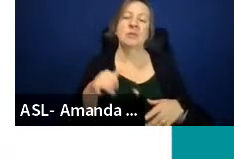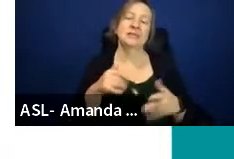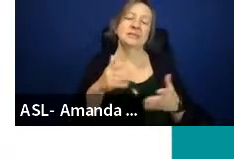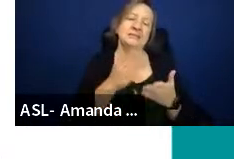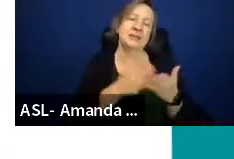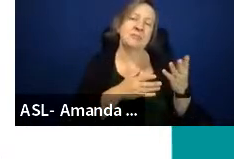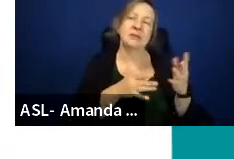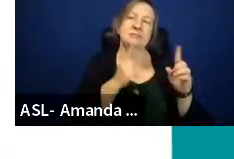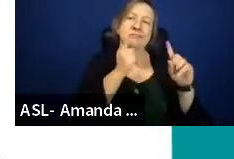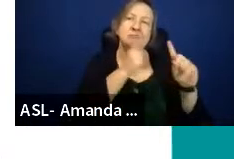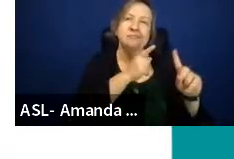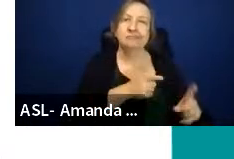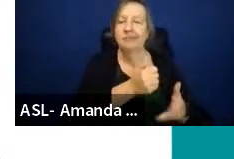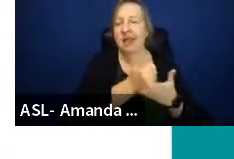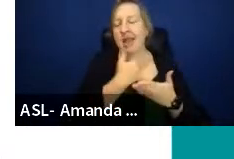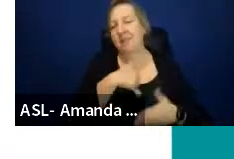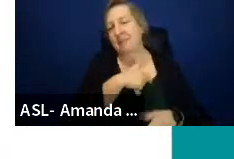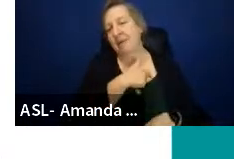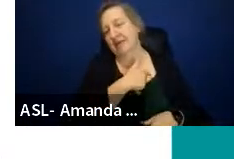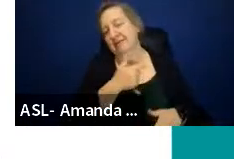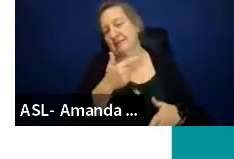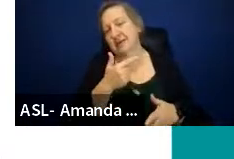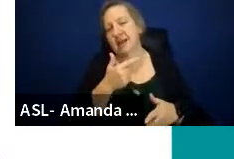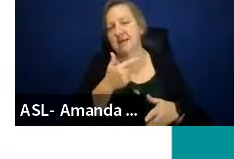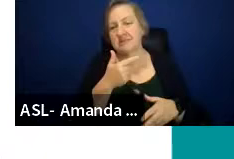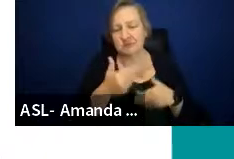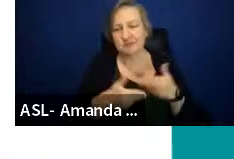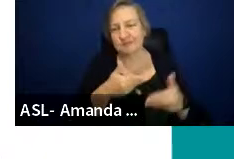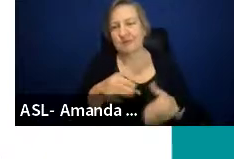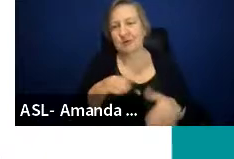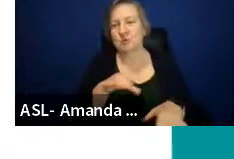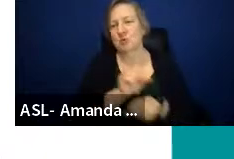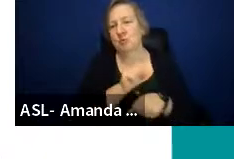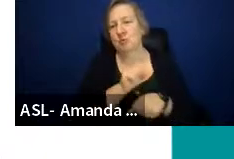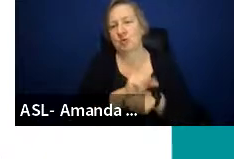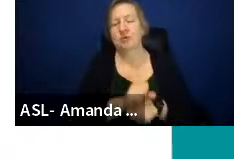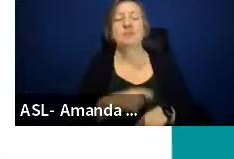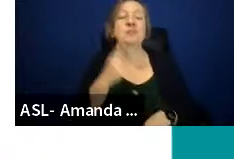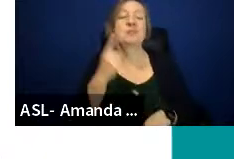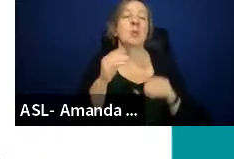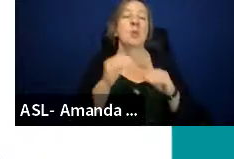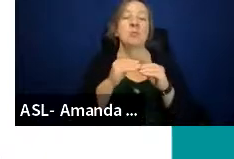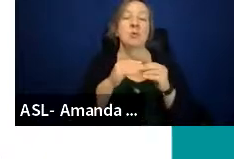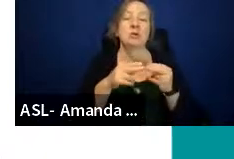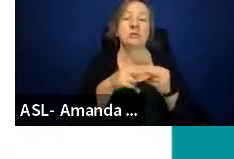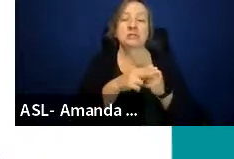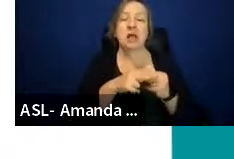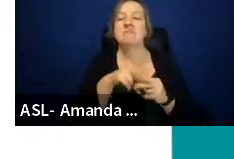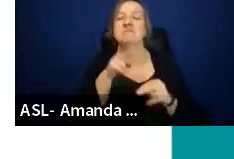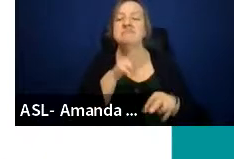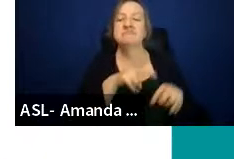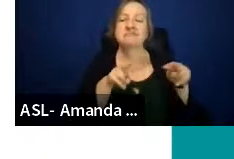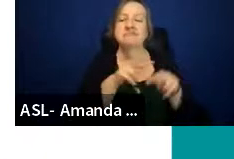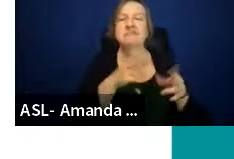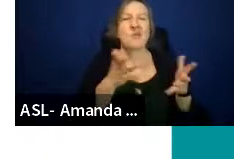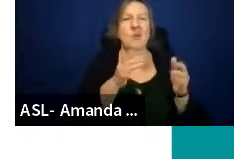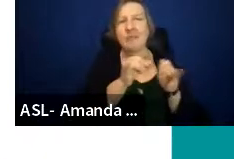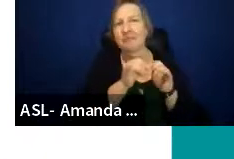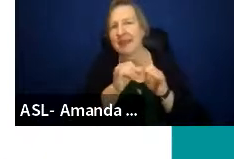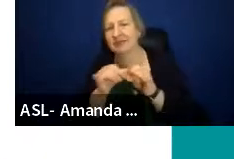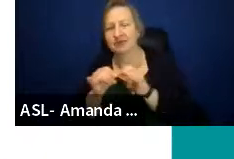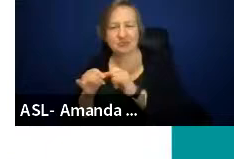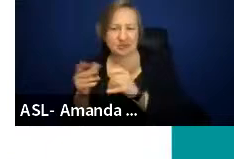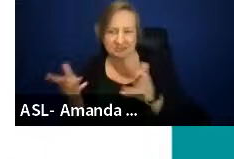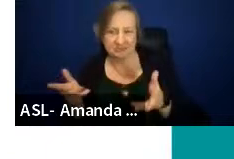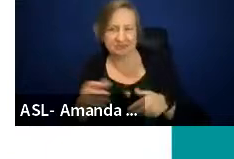I have one more slide kind of looking at some metrics that we're able to